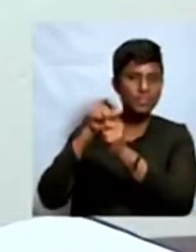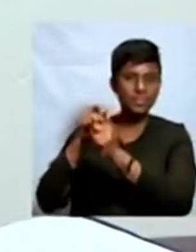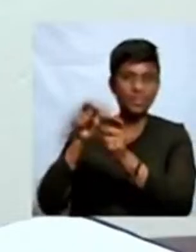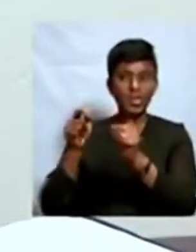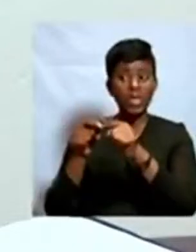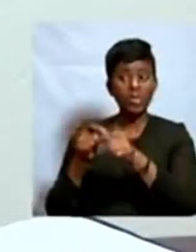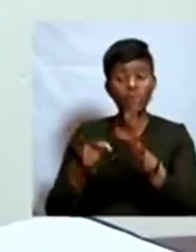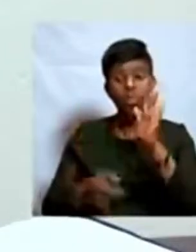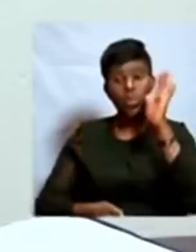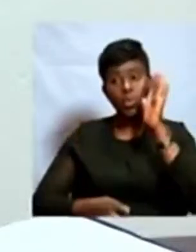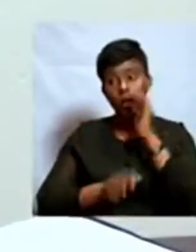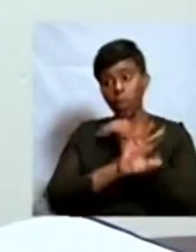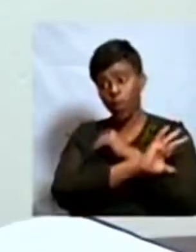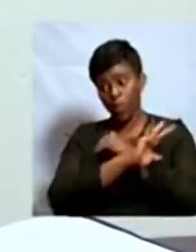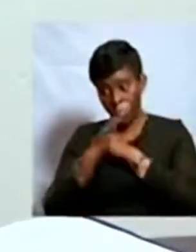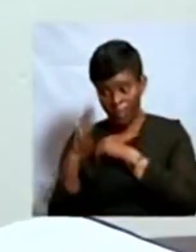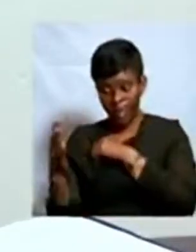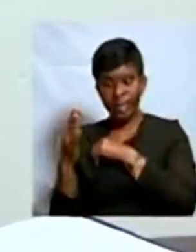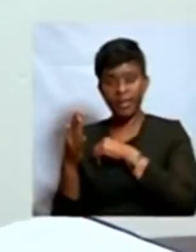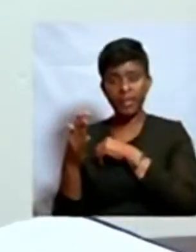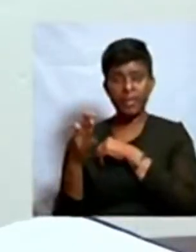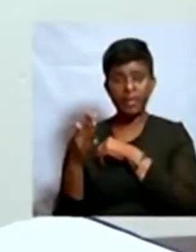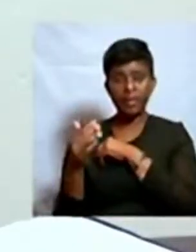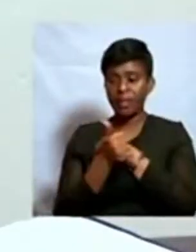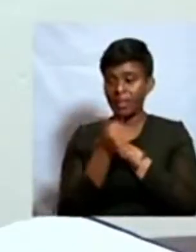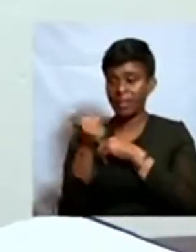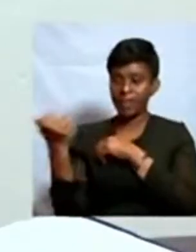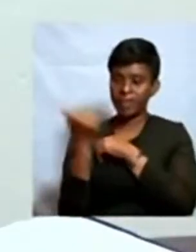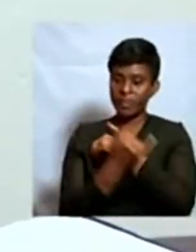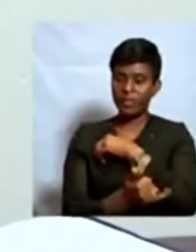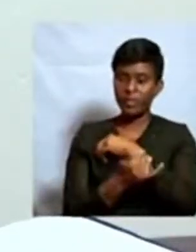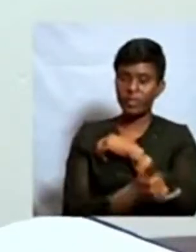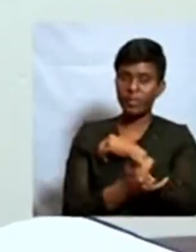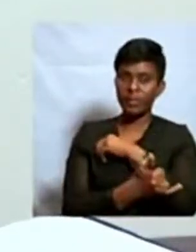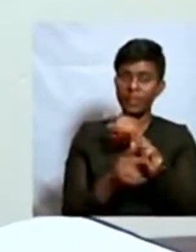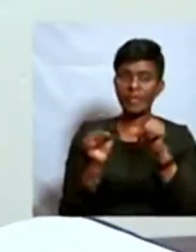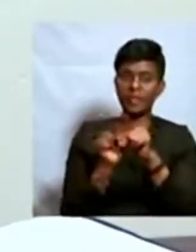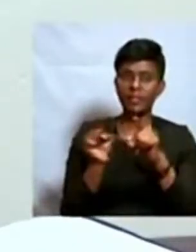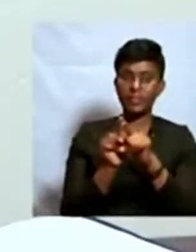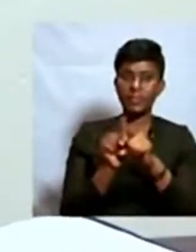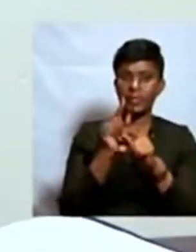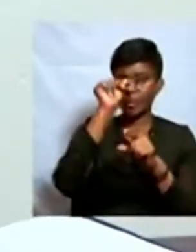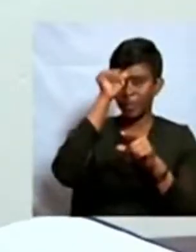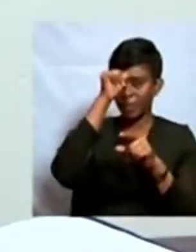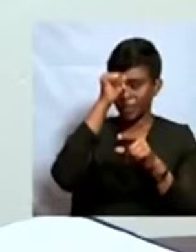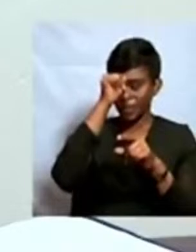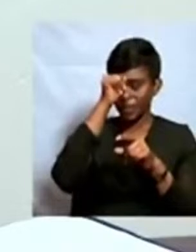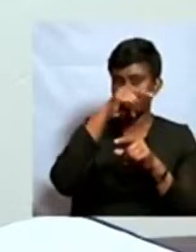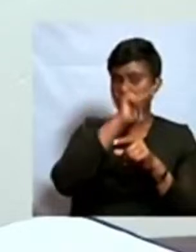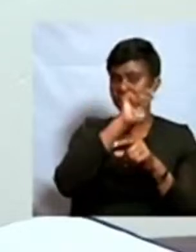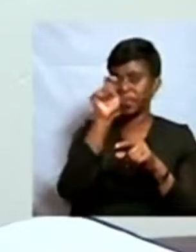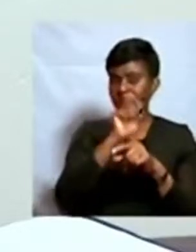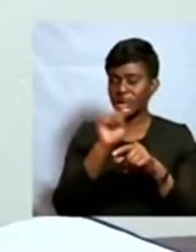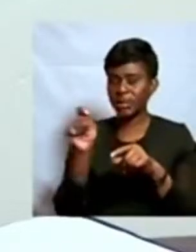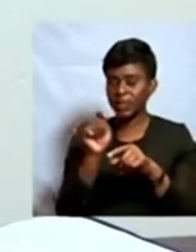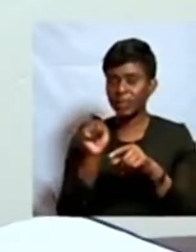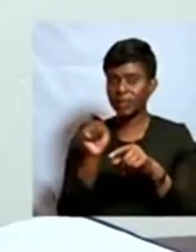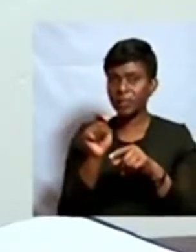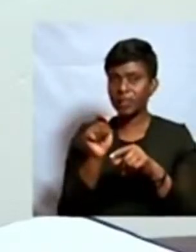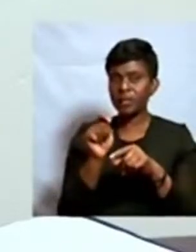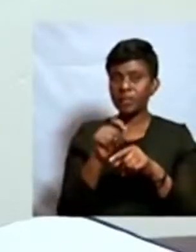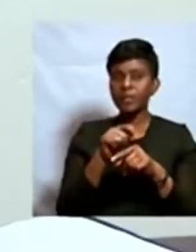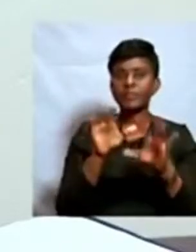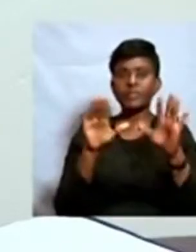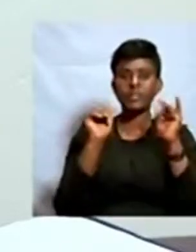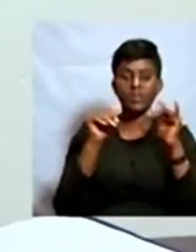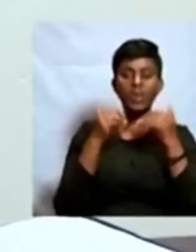you are going back and when you are going to those other countries like Grenada, India, Tanzania, Zimbabwe, and others,